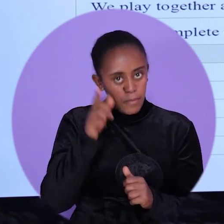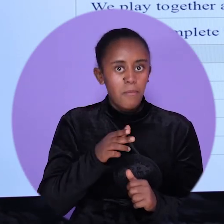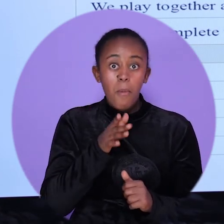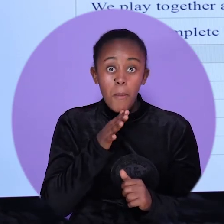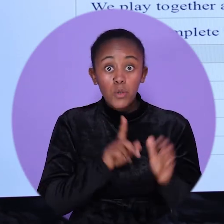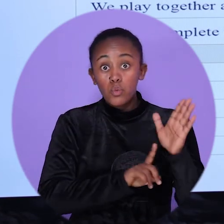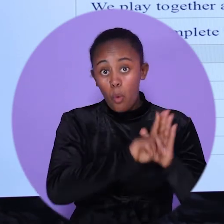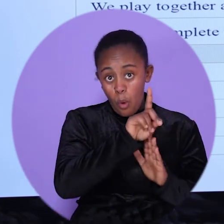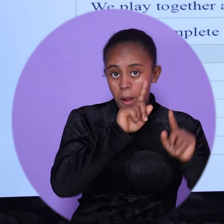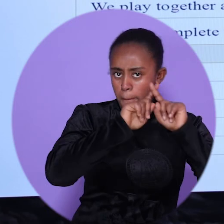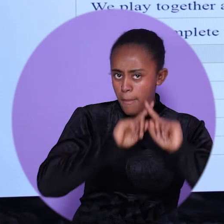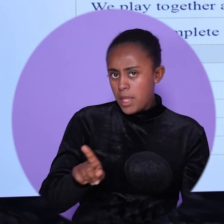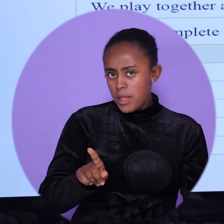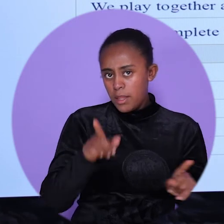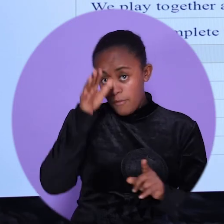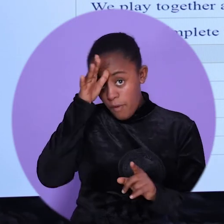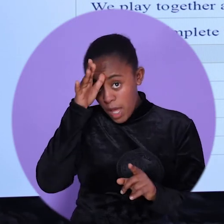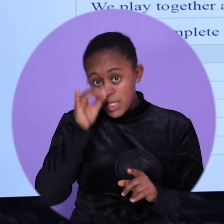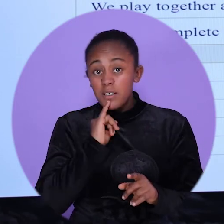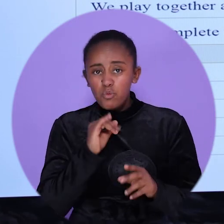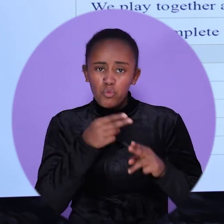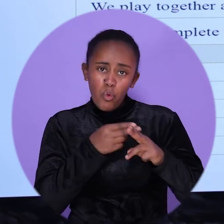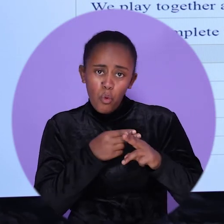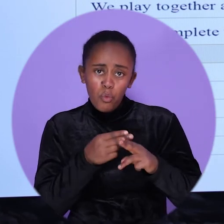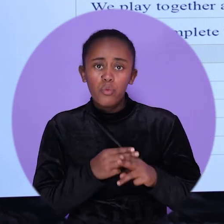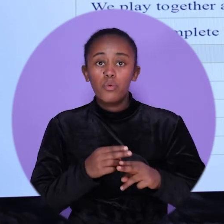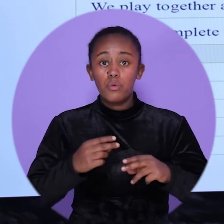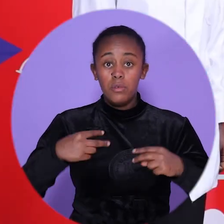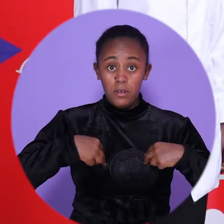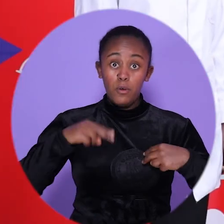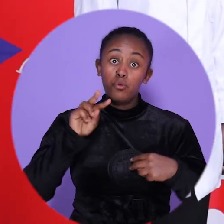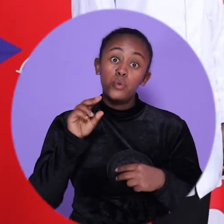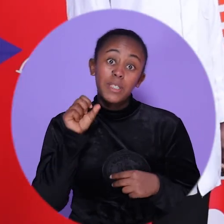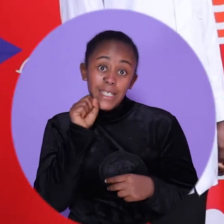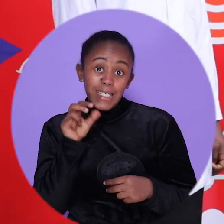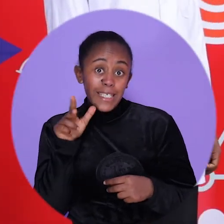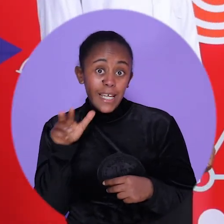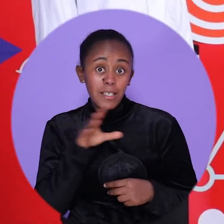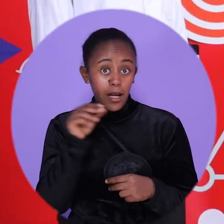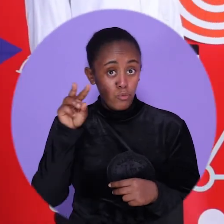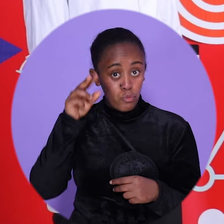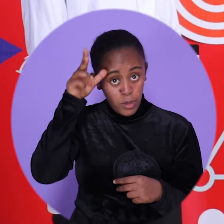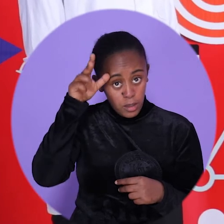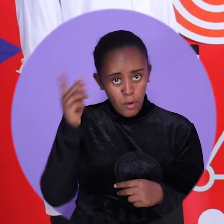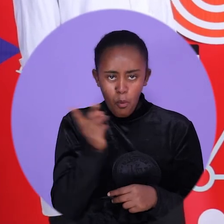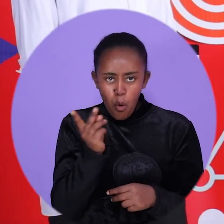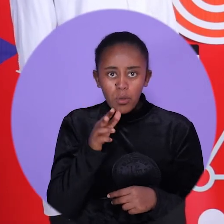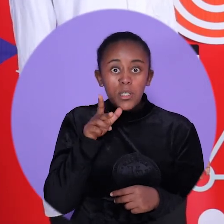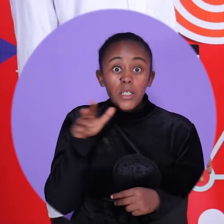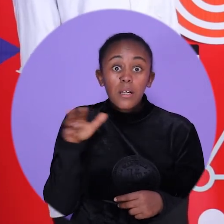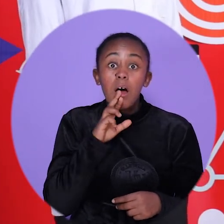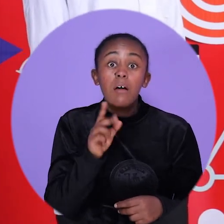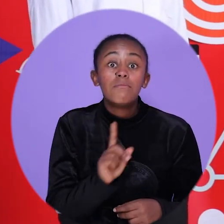is tall, but my father is short. I have 2 sisters and 2 brothers. Both of my sisters